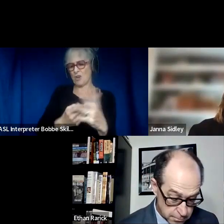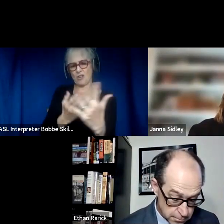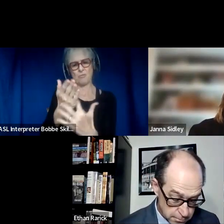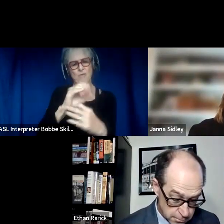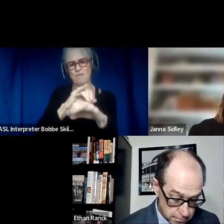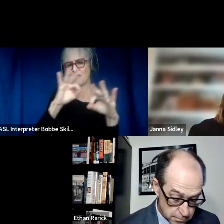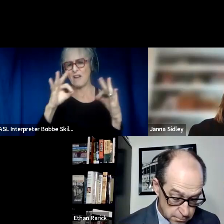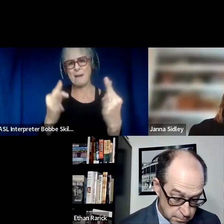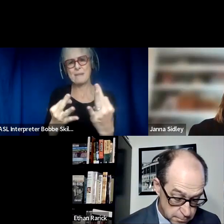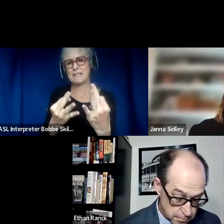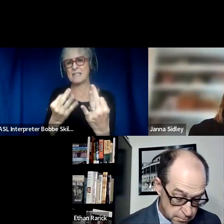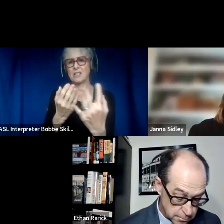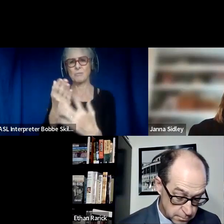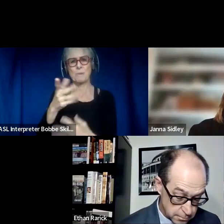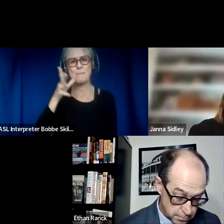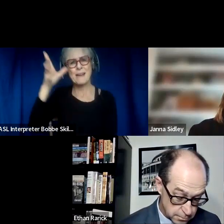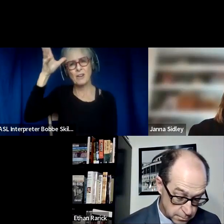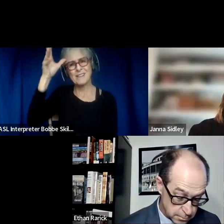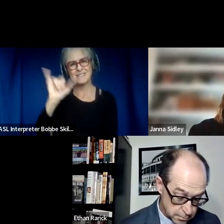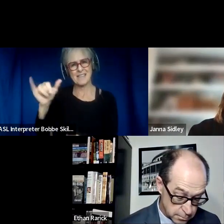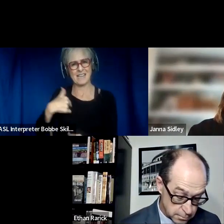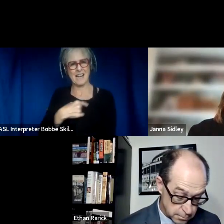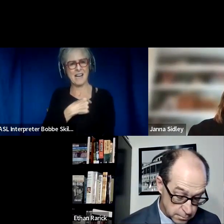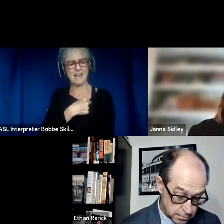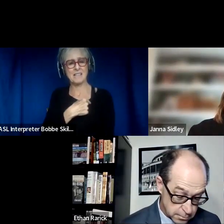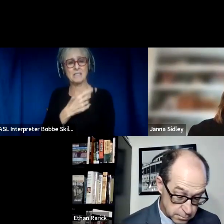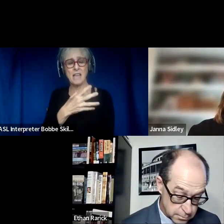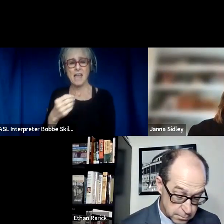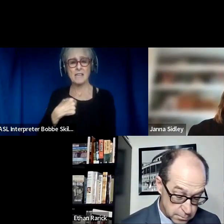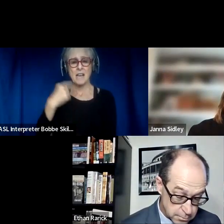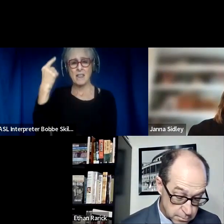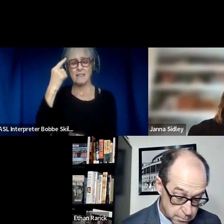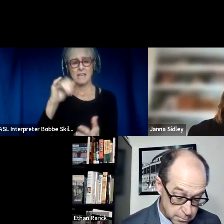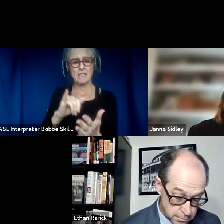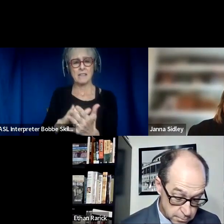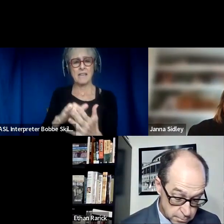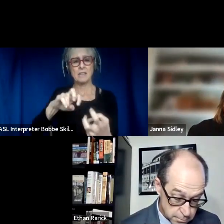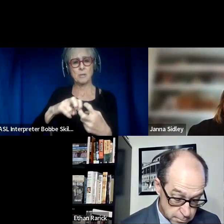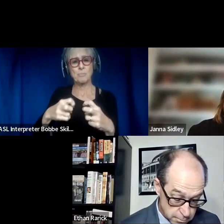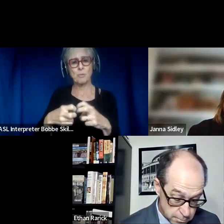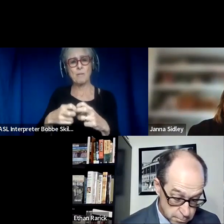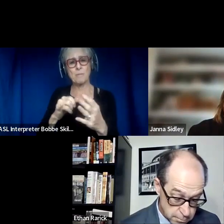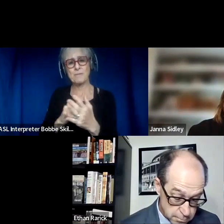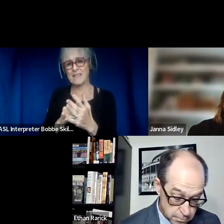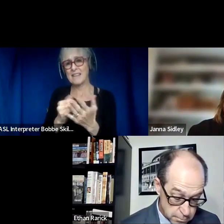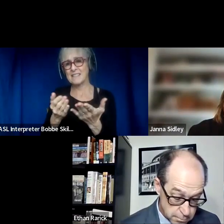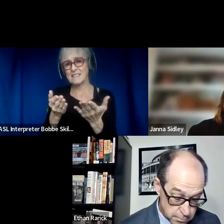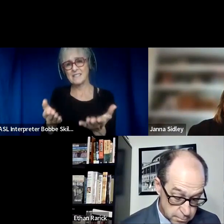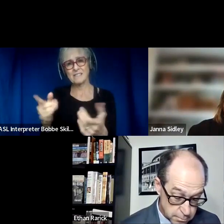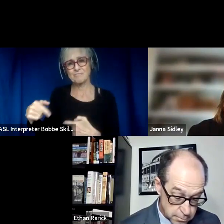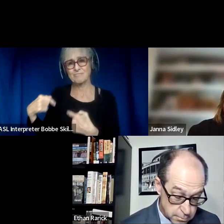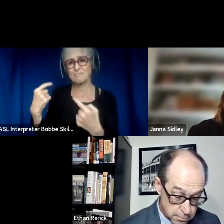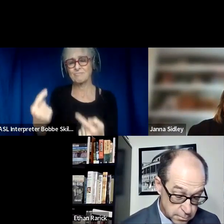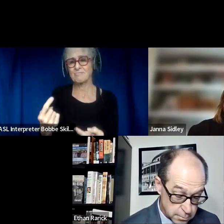through parents like us. And I think that the problem that has existed throughout the last